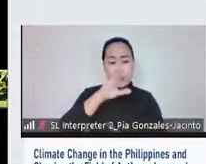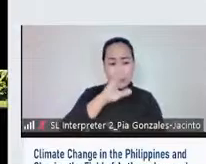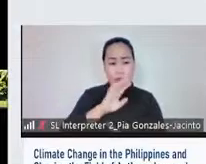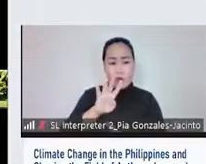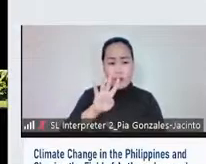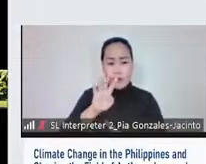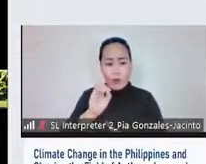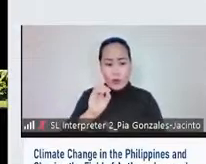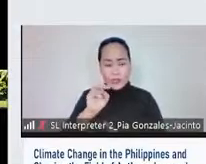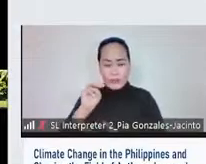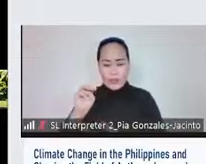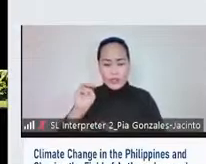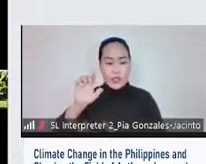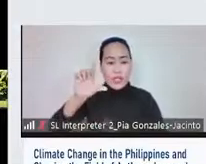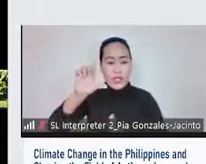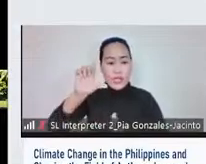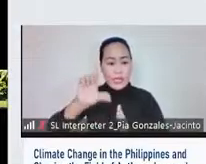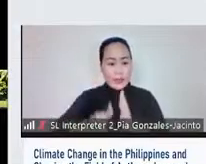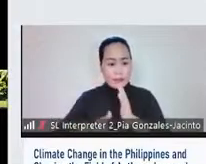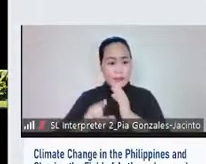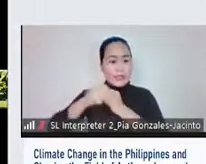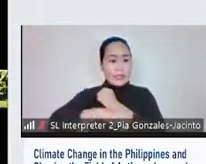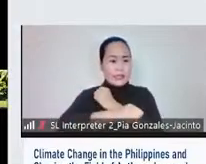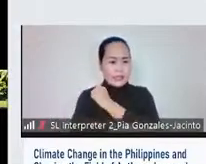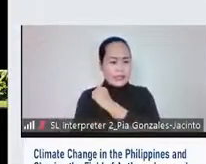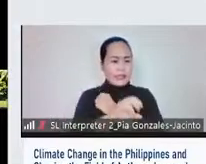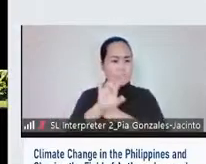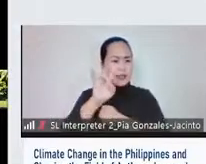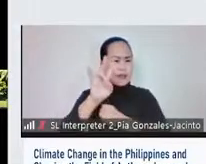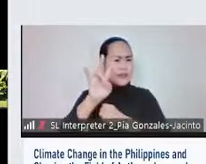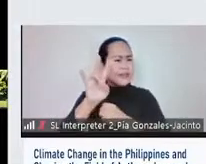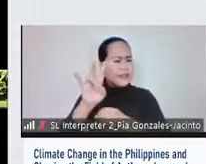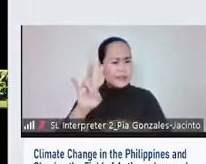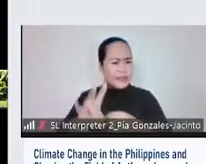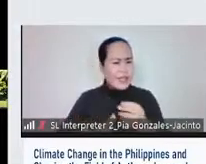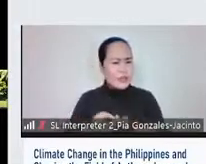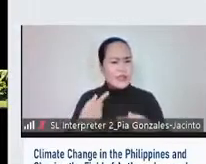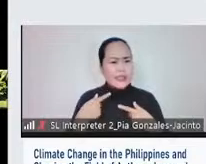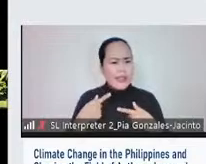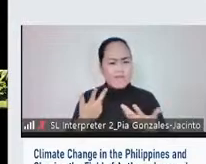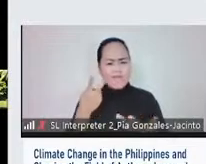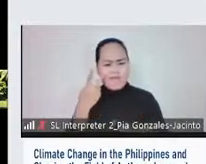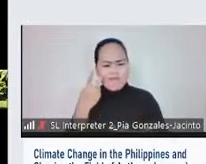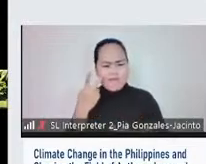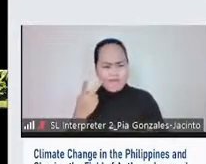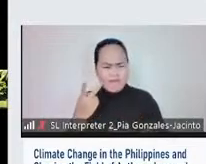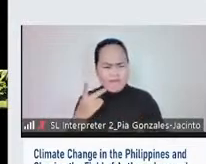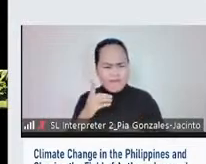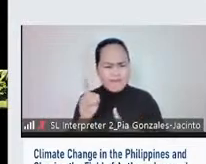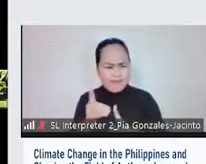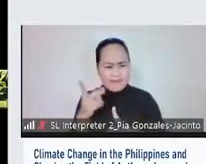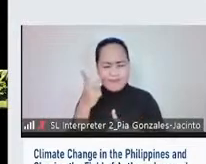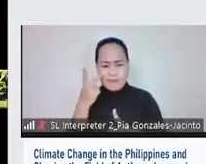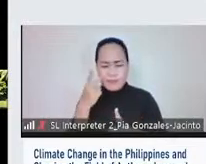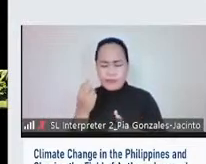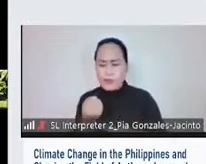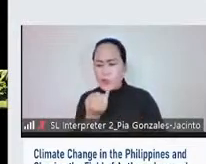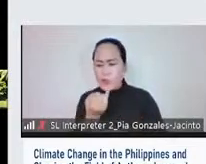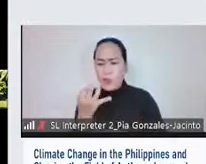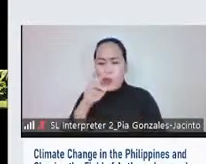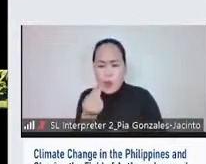several thousand years old sediments, as well as geological features that helped us date the formation of the cave in a coral reef